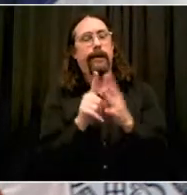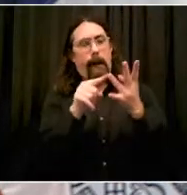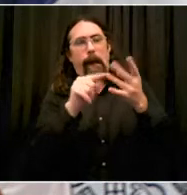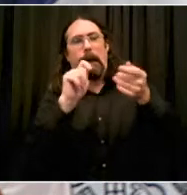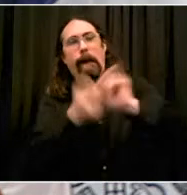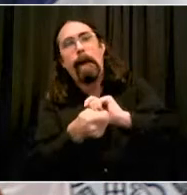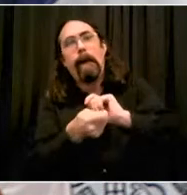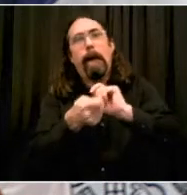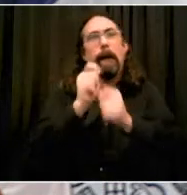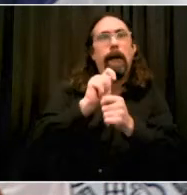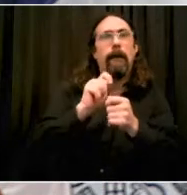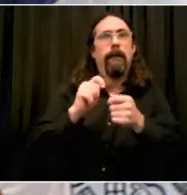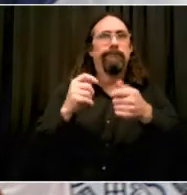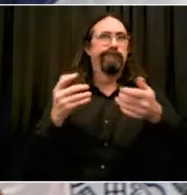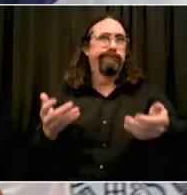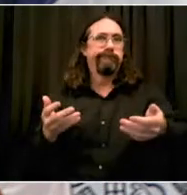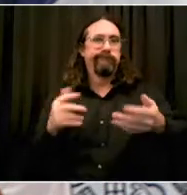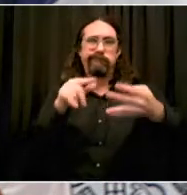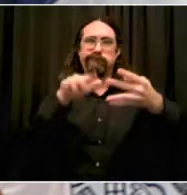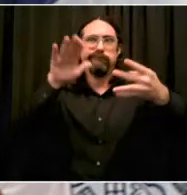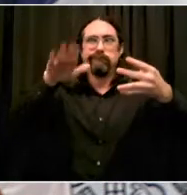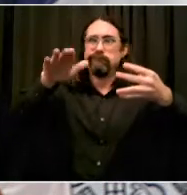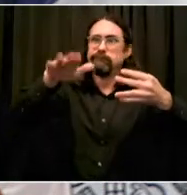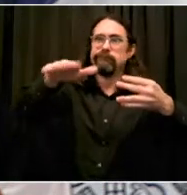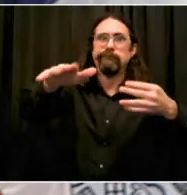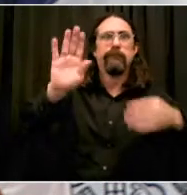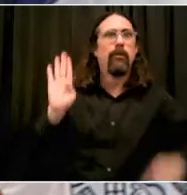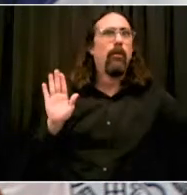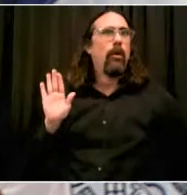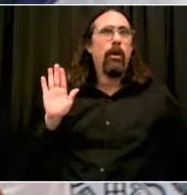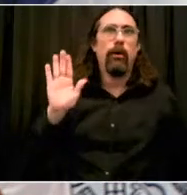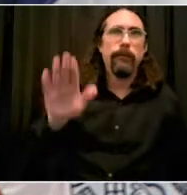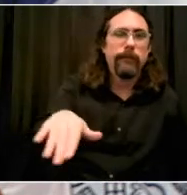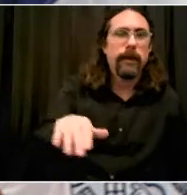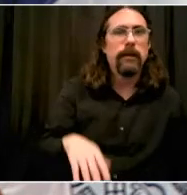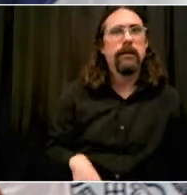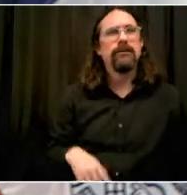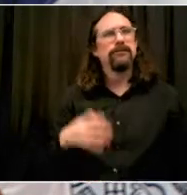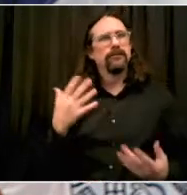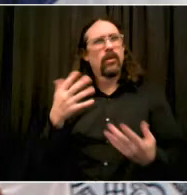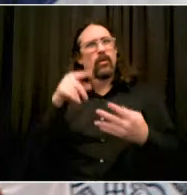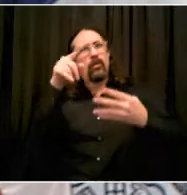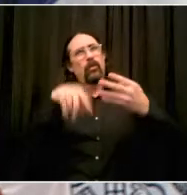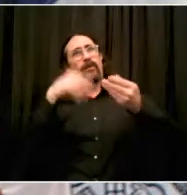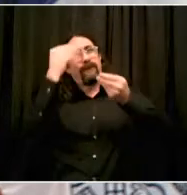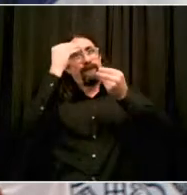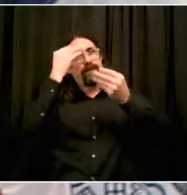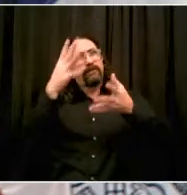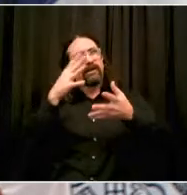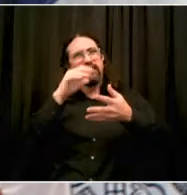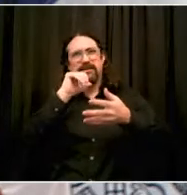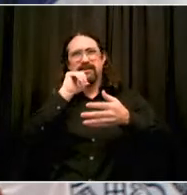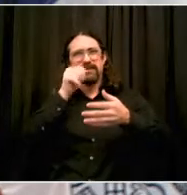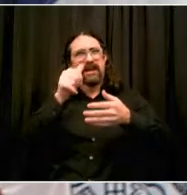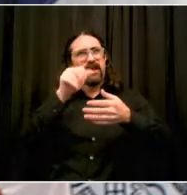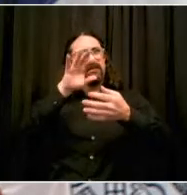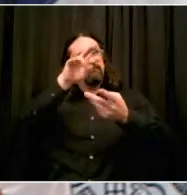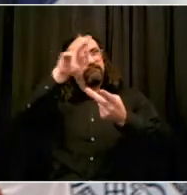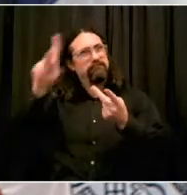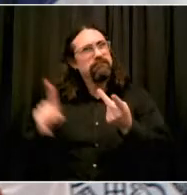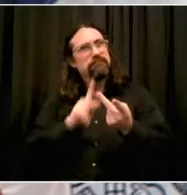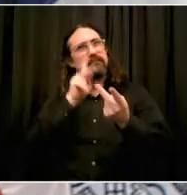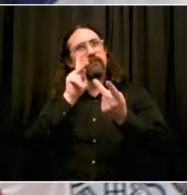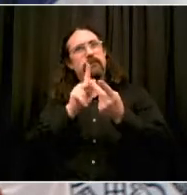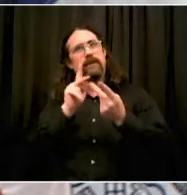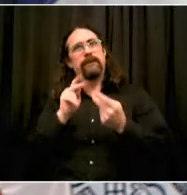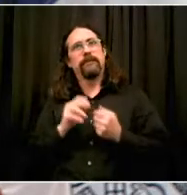approach to protect the health and safety of kids and educators and staff. That was from the very beginning. The Chancellor and I